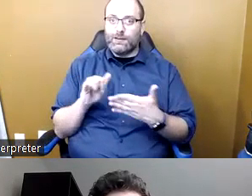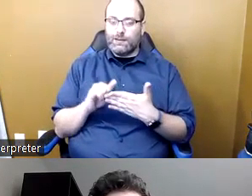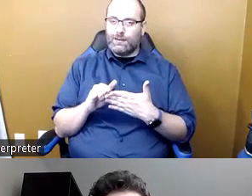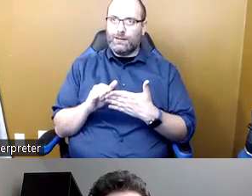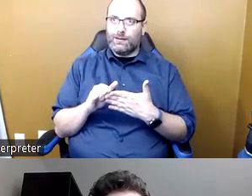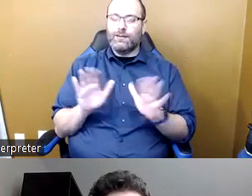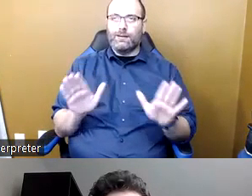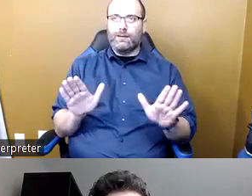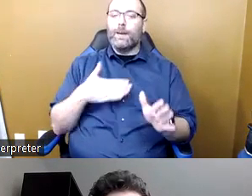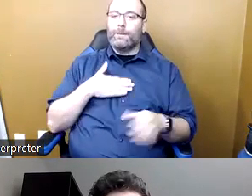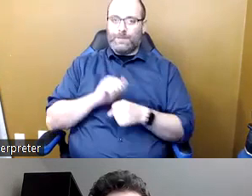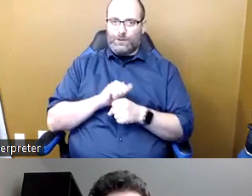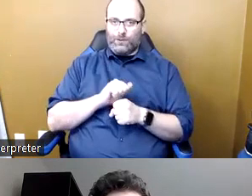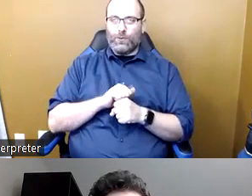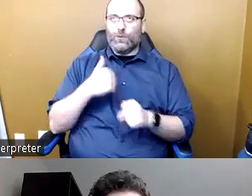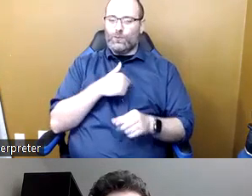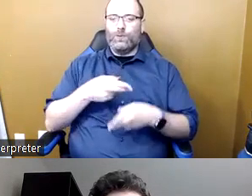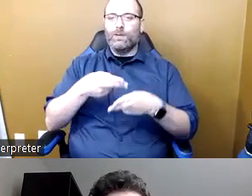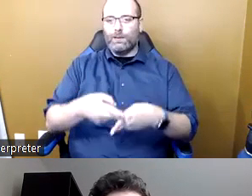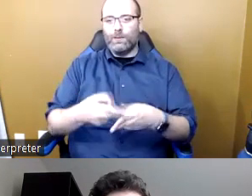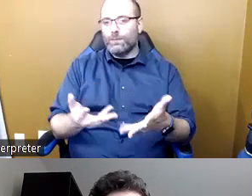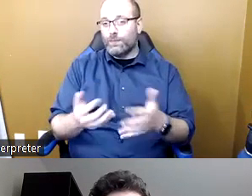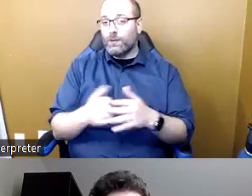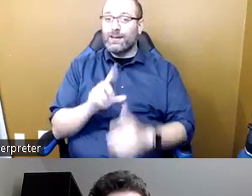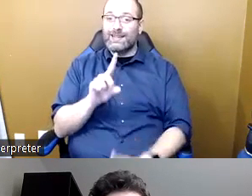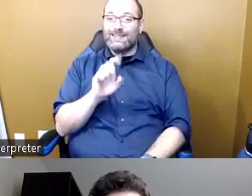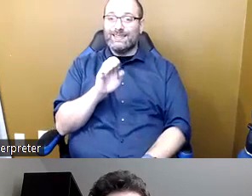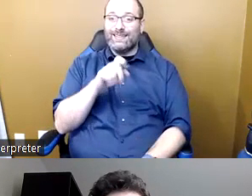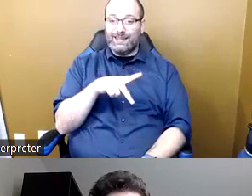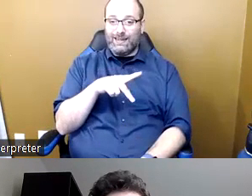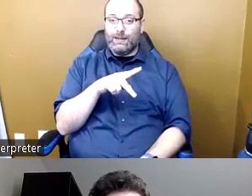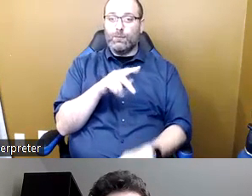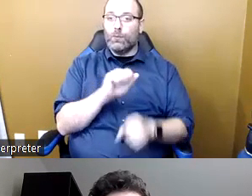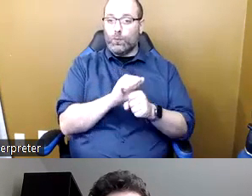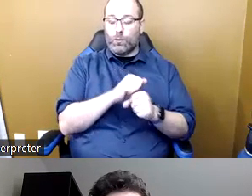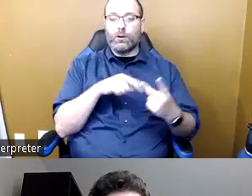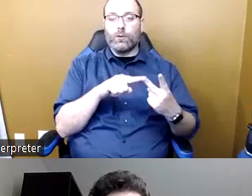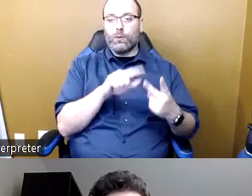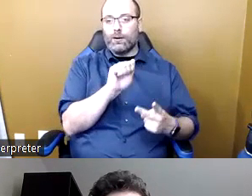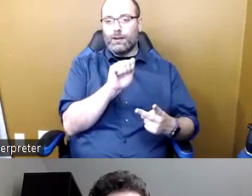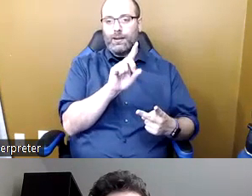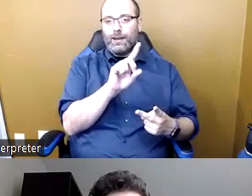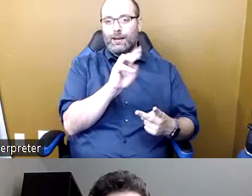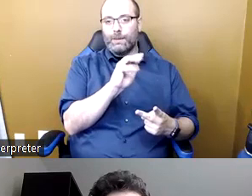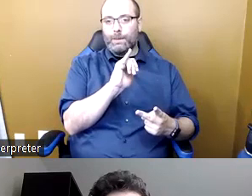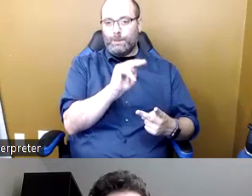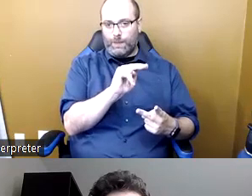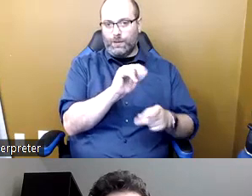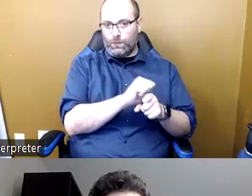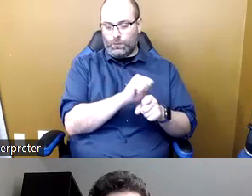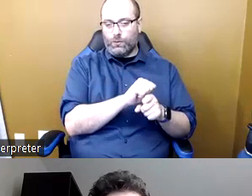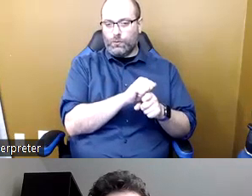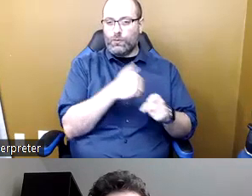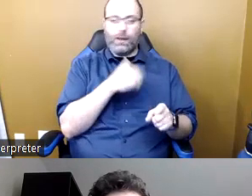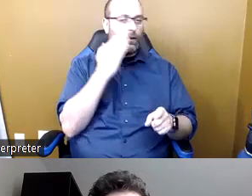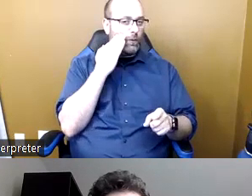we, at my work, we call it, deep work or administrative work. We try to make space for it. I know that one of the things